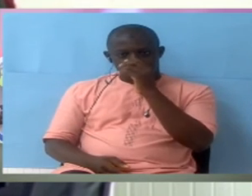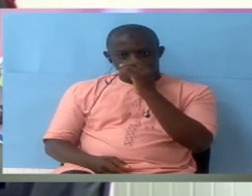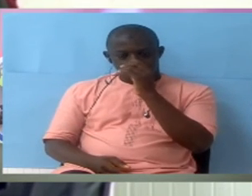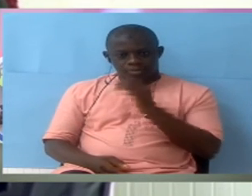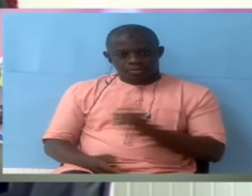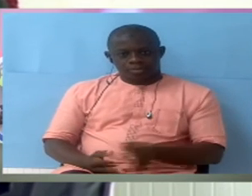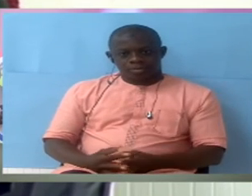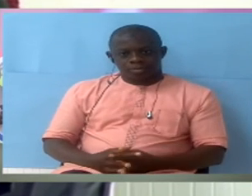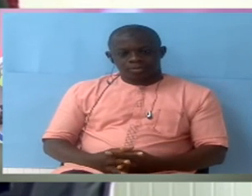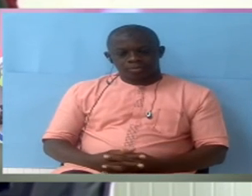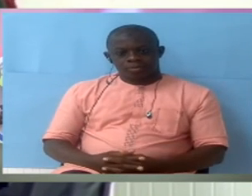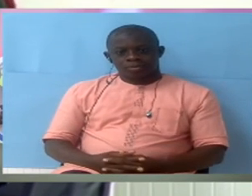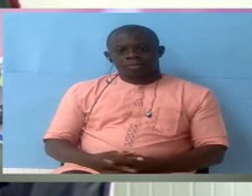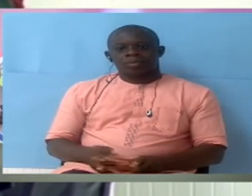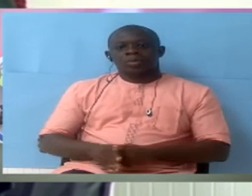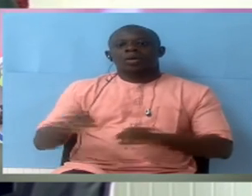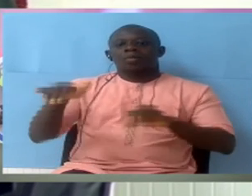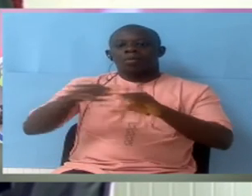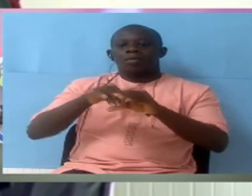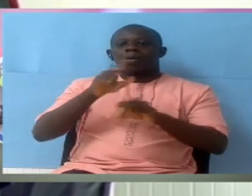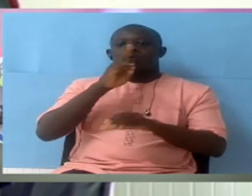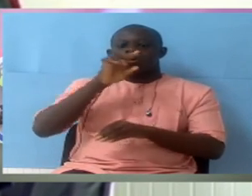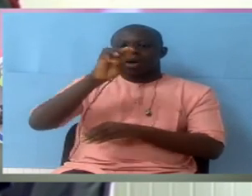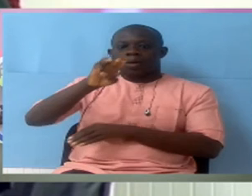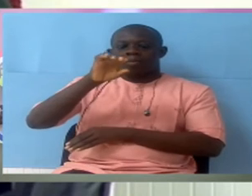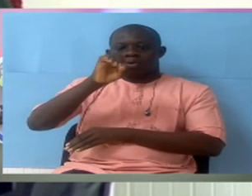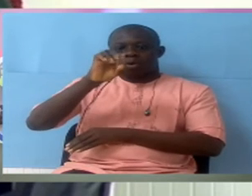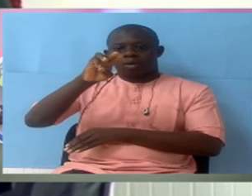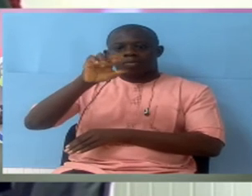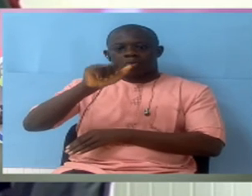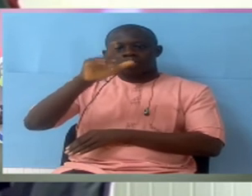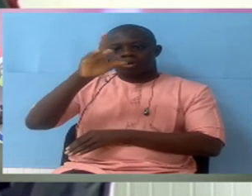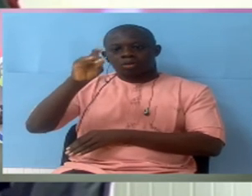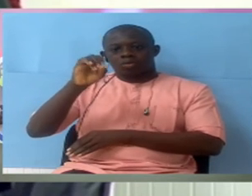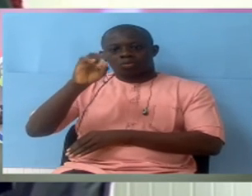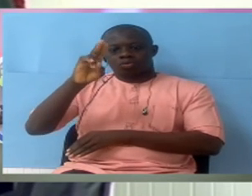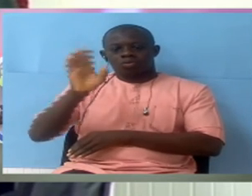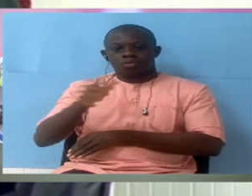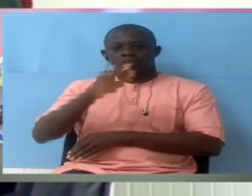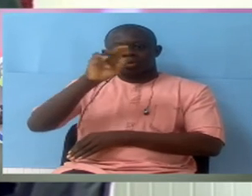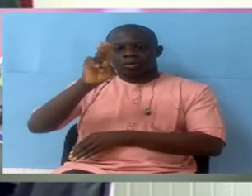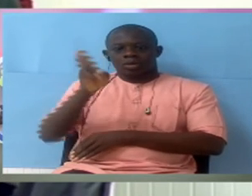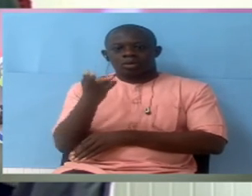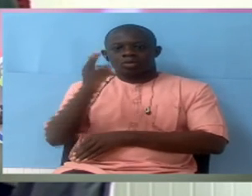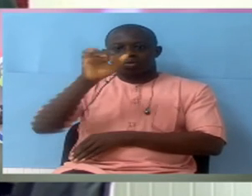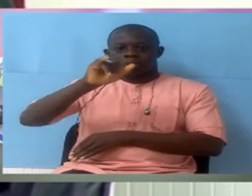Comprising of Momodou Haydara. Ñi bokkana ci ku ñoo wax Momodou Haydara.